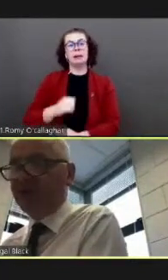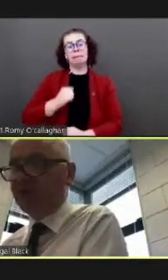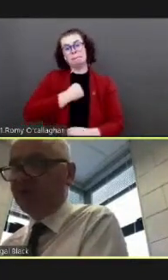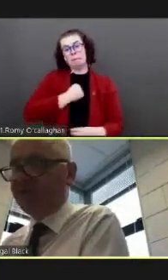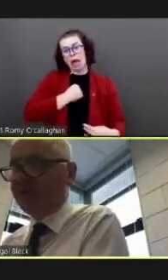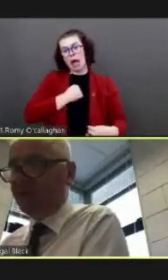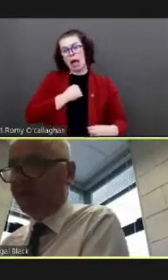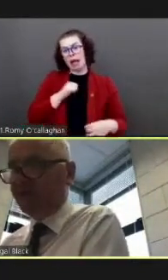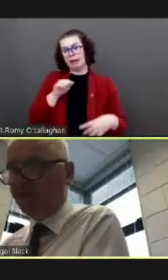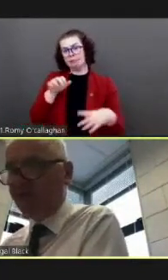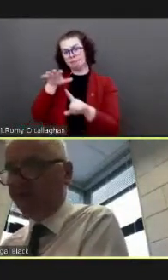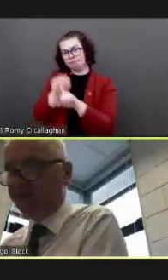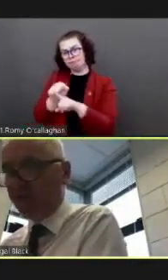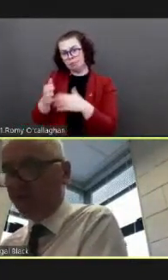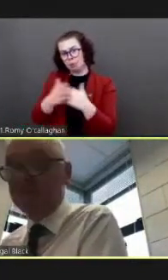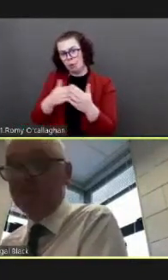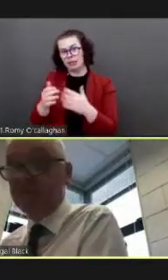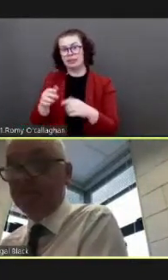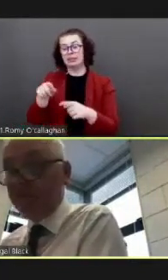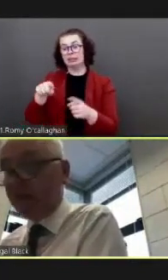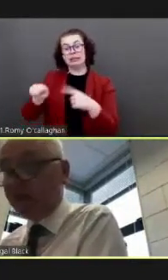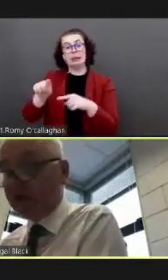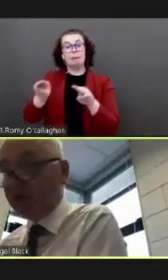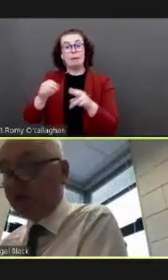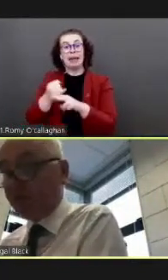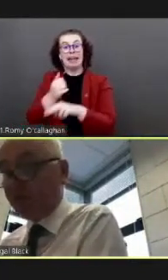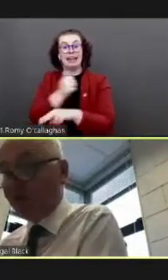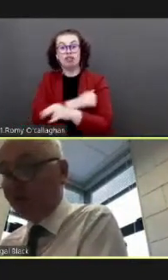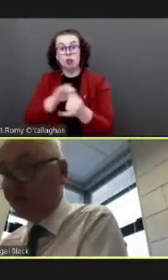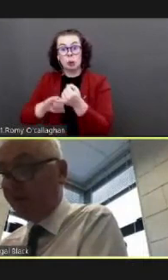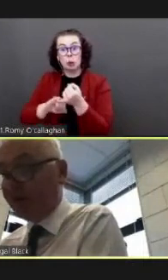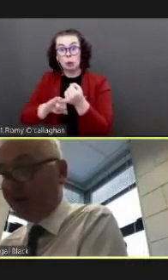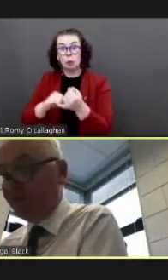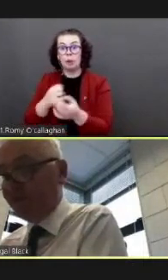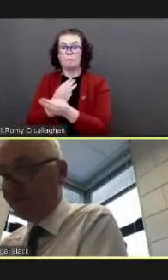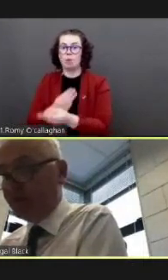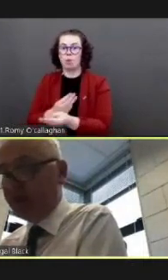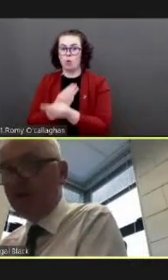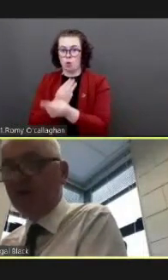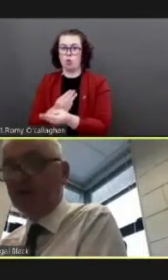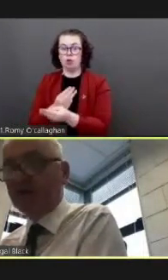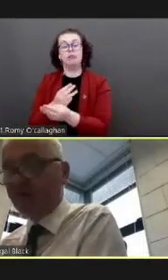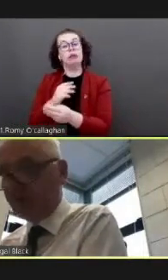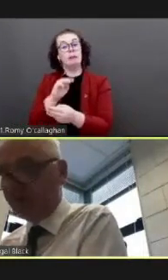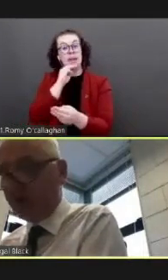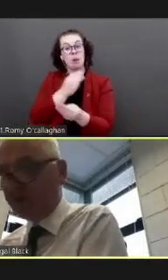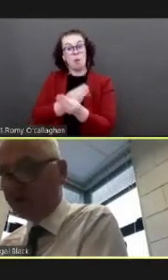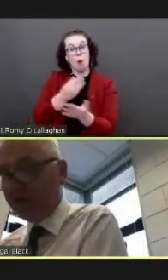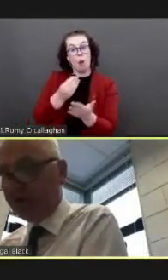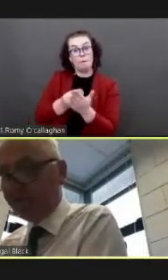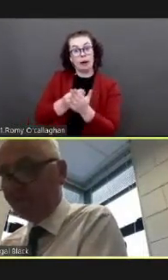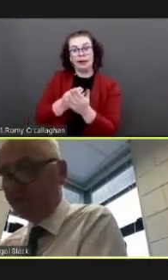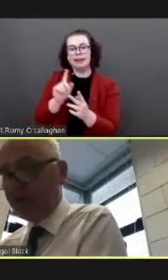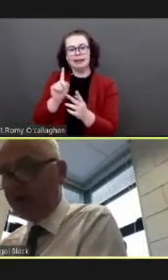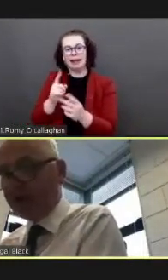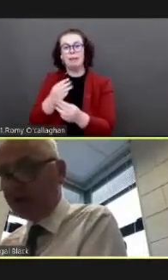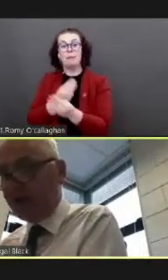observation is that prisons are full of poor people, but that's not just poor economically. It's also poor